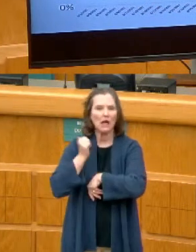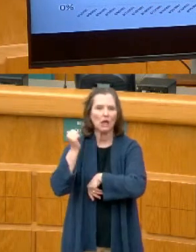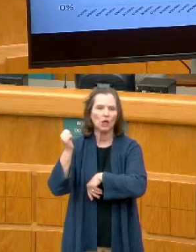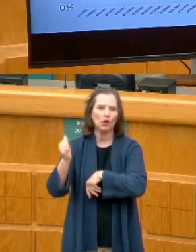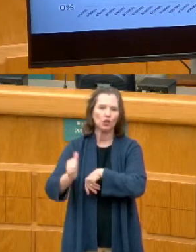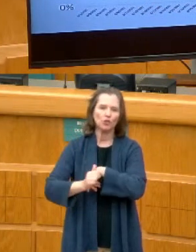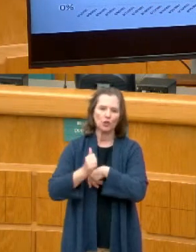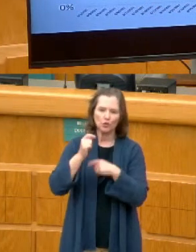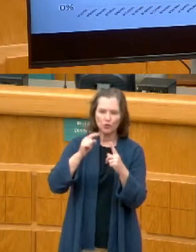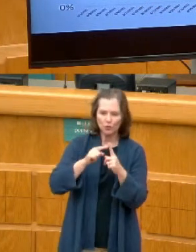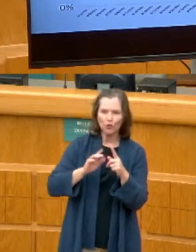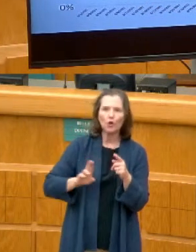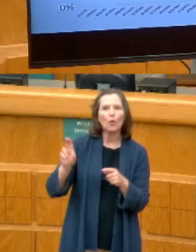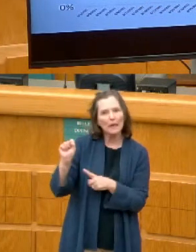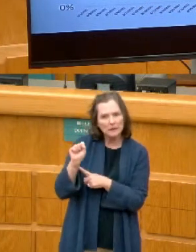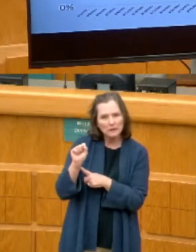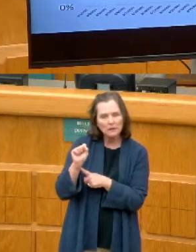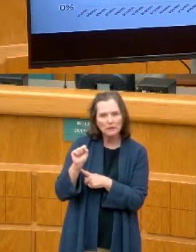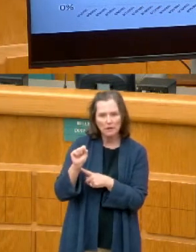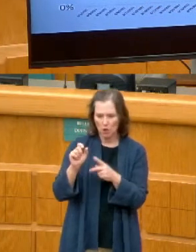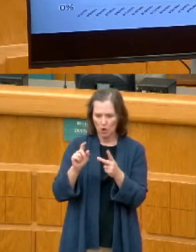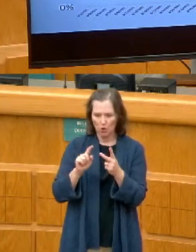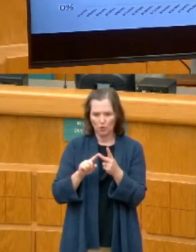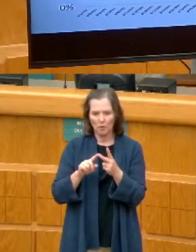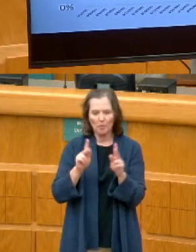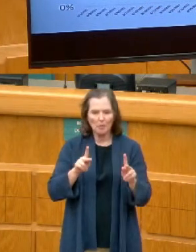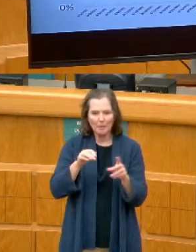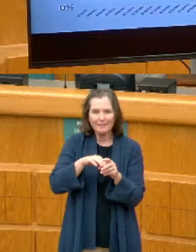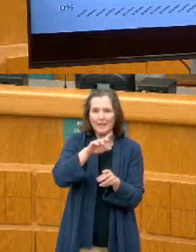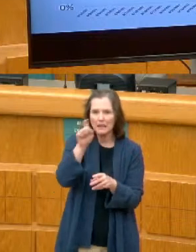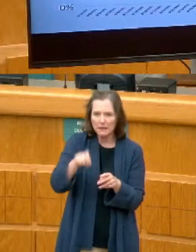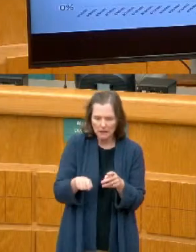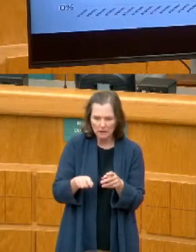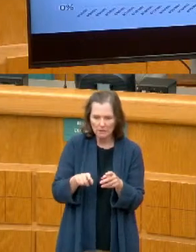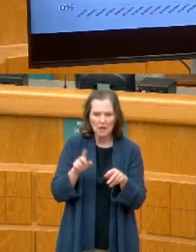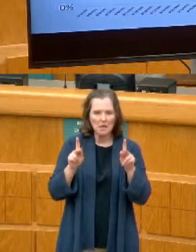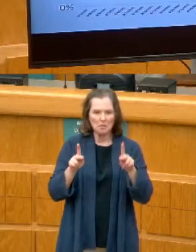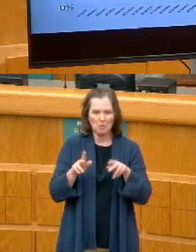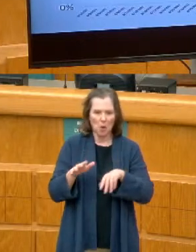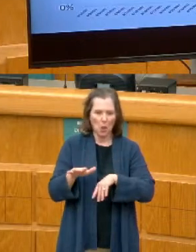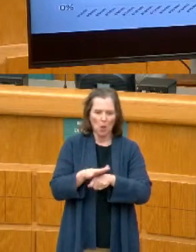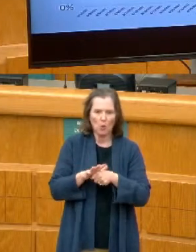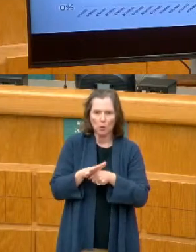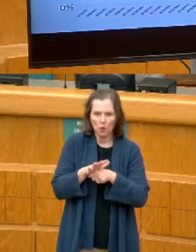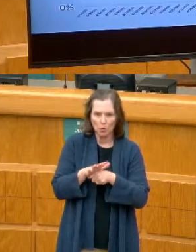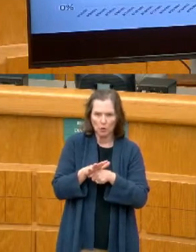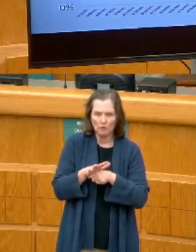If we could only get back to that sense of urgency.